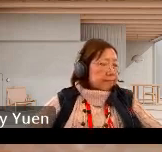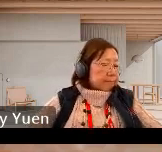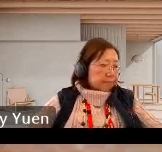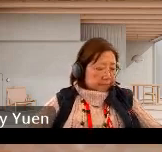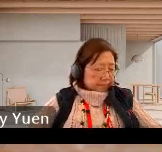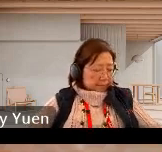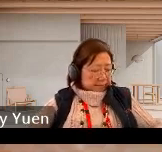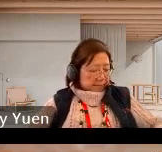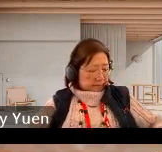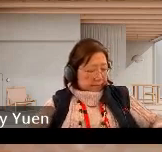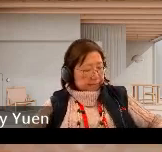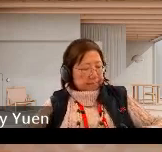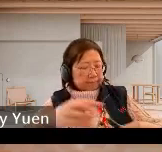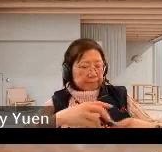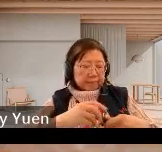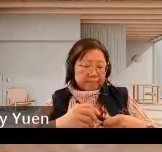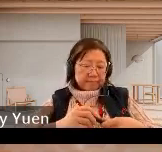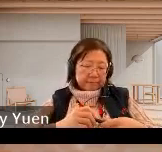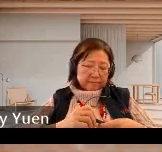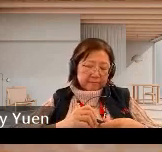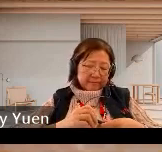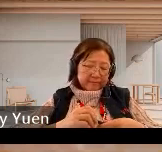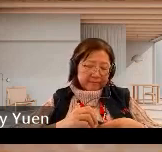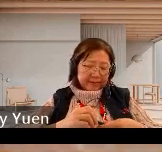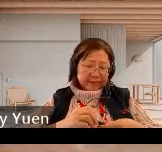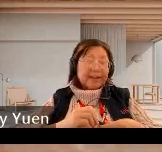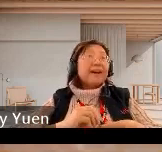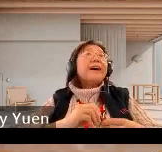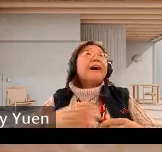know what works. Oh, here we go. Question.